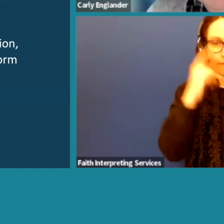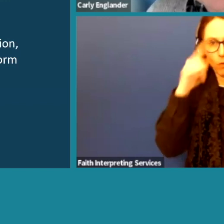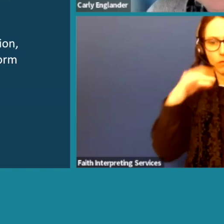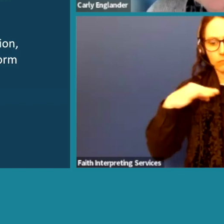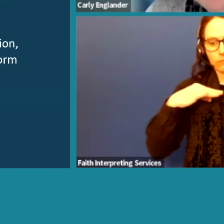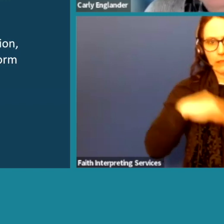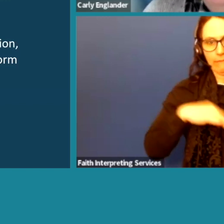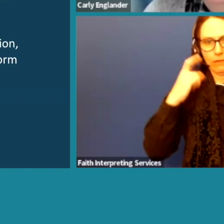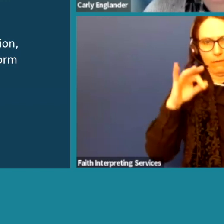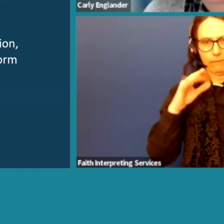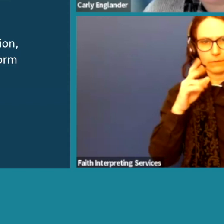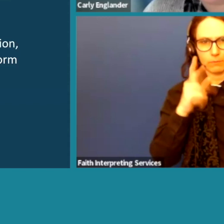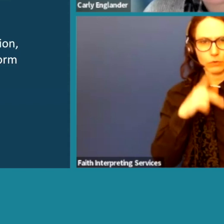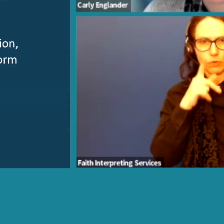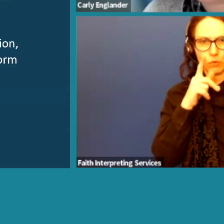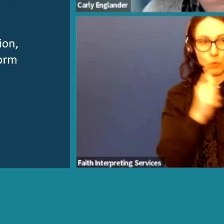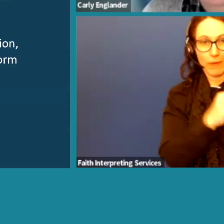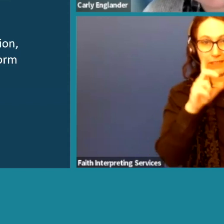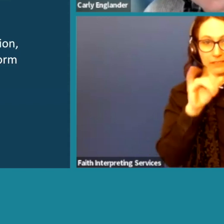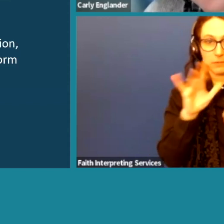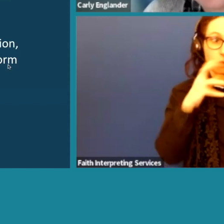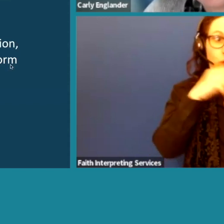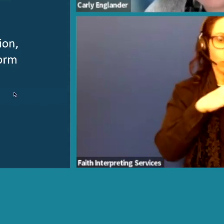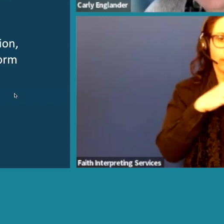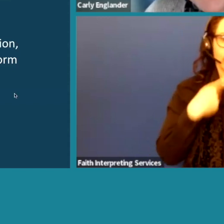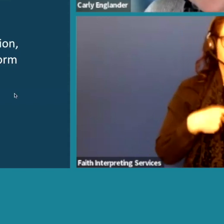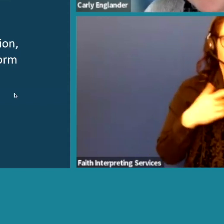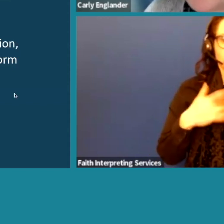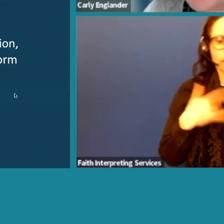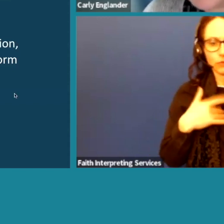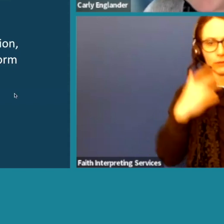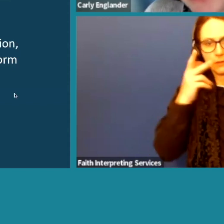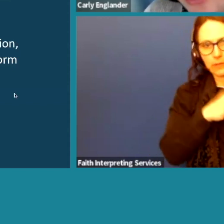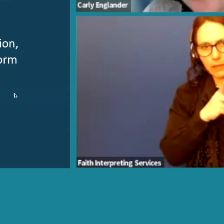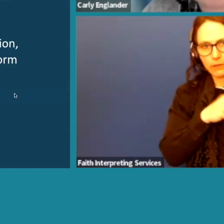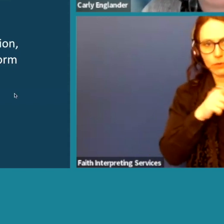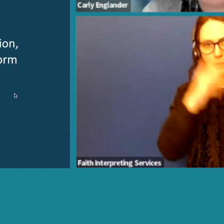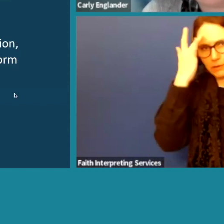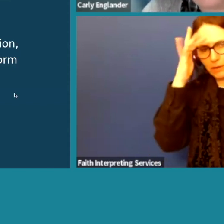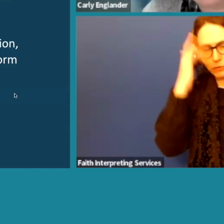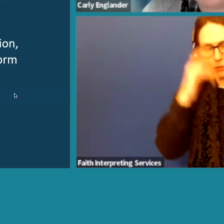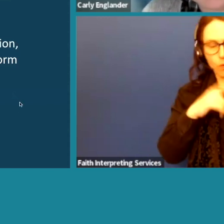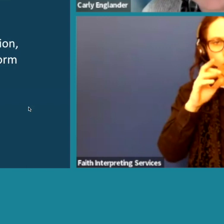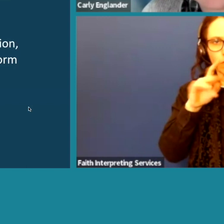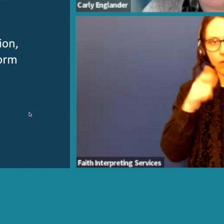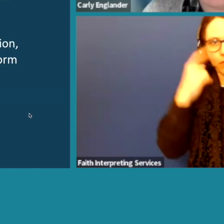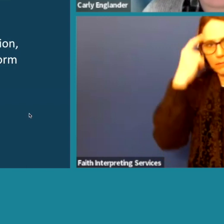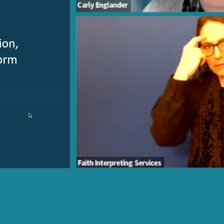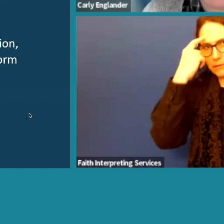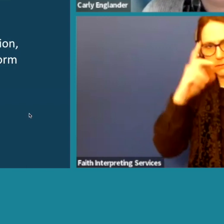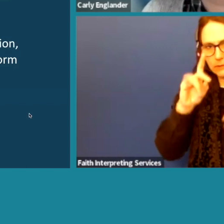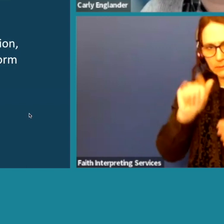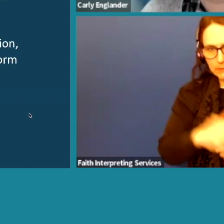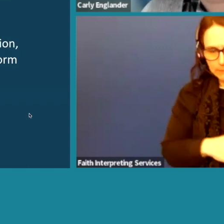with a disability. That can include physical, sensory, psychiatric, intellectual, or another mental